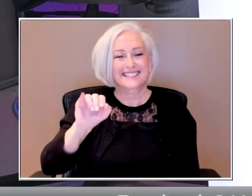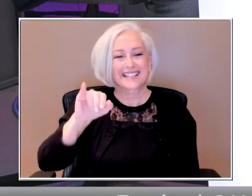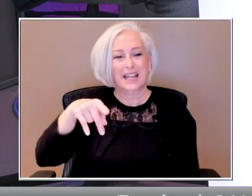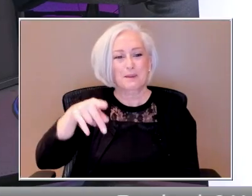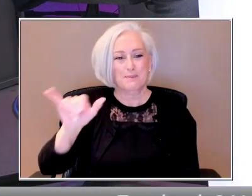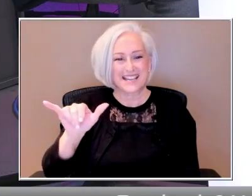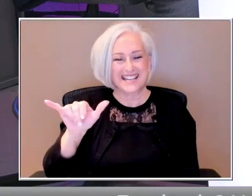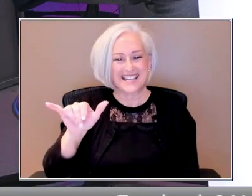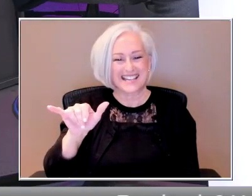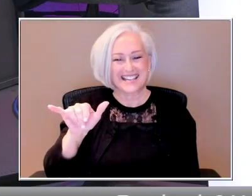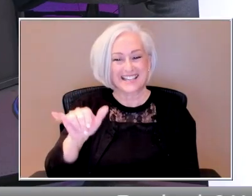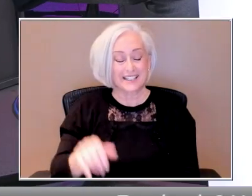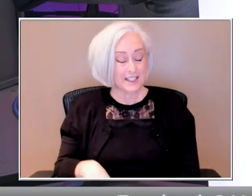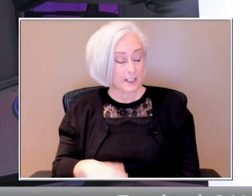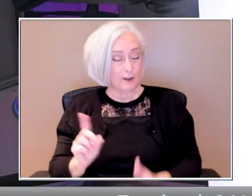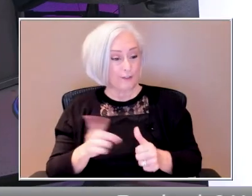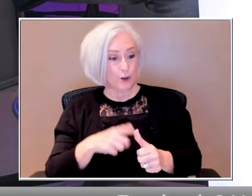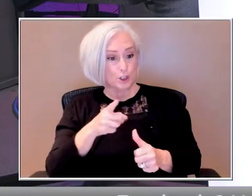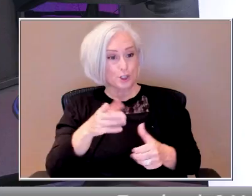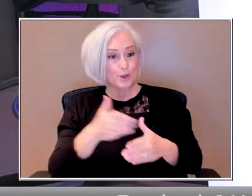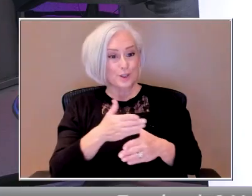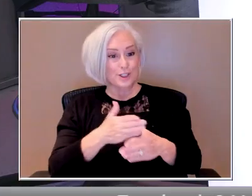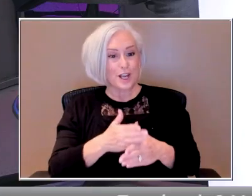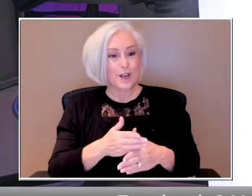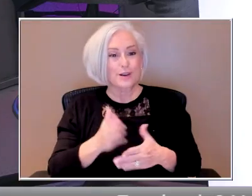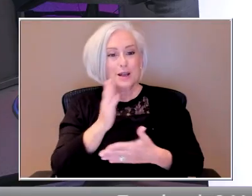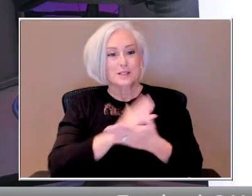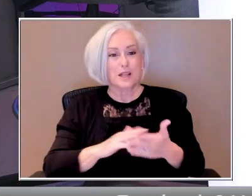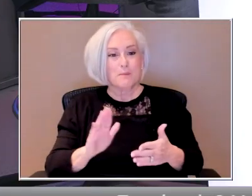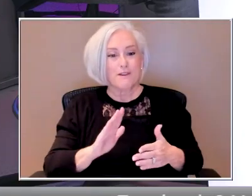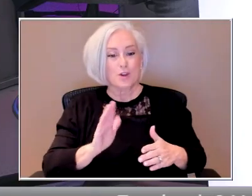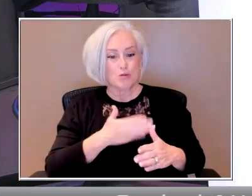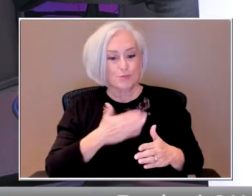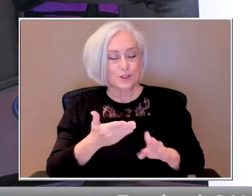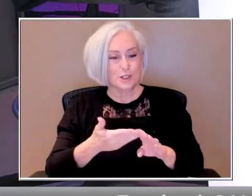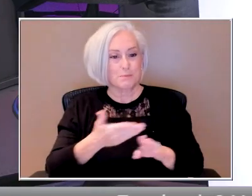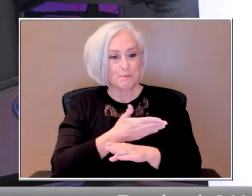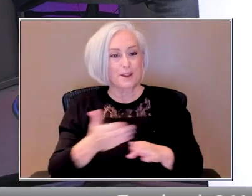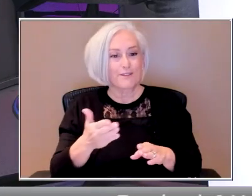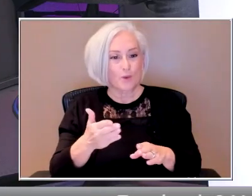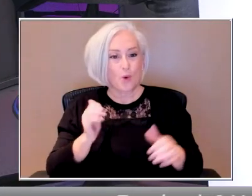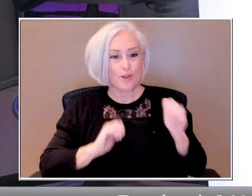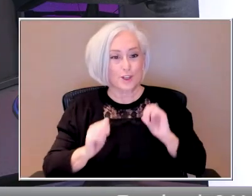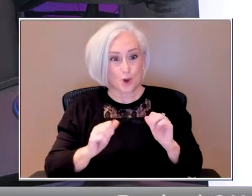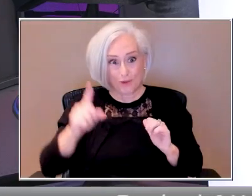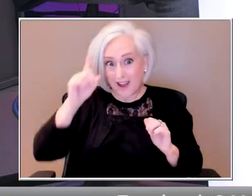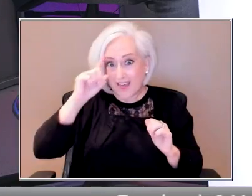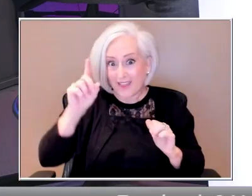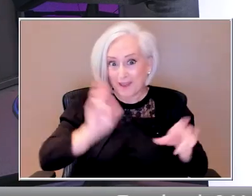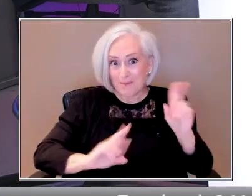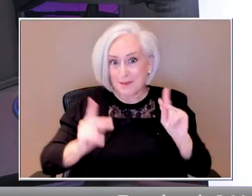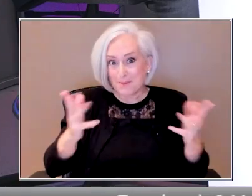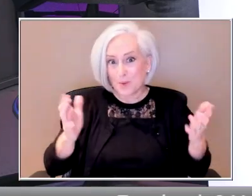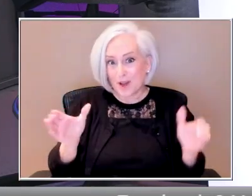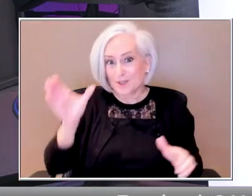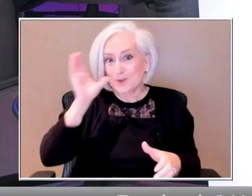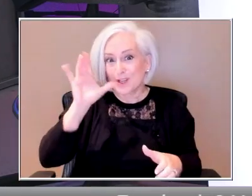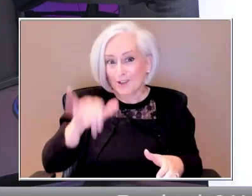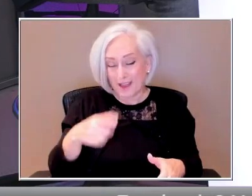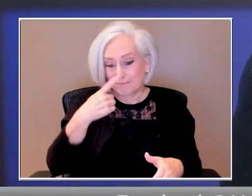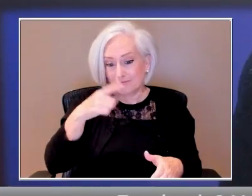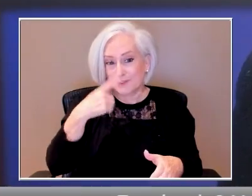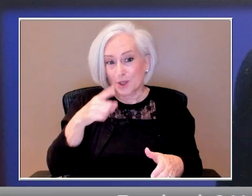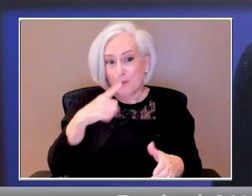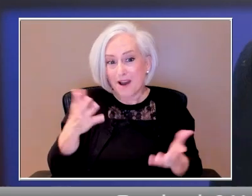you shared a little bit of your beatboxing with us before the show. I think the audience needs to hear that. Of course. Can you share some of your art? Sure. Okay. Here's like a